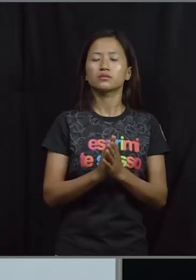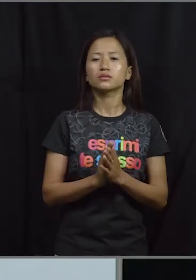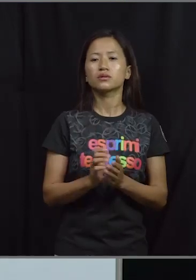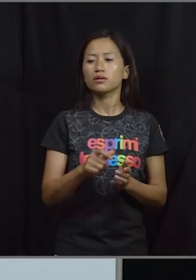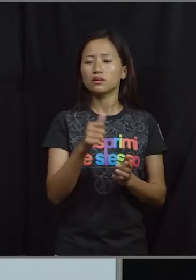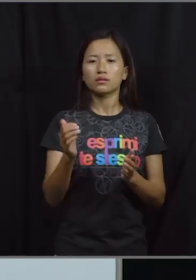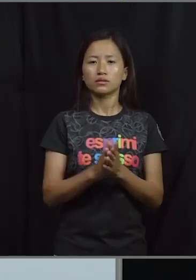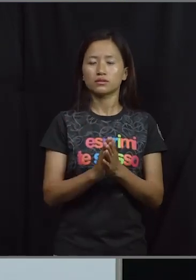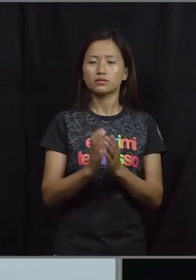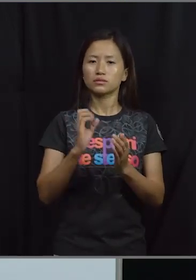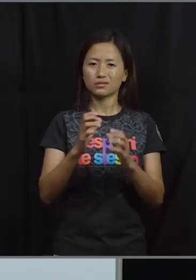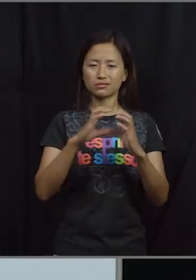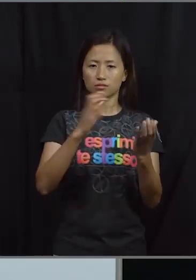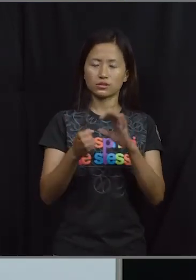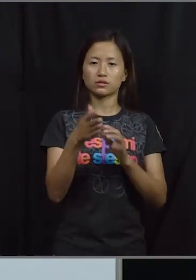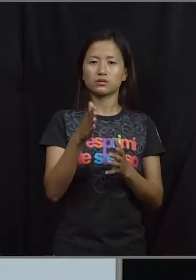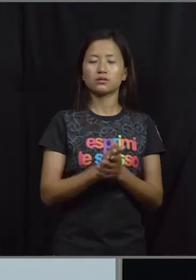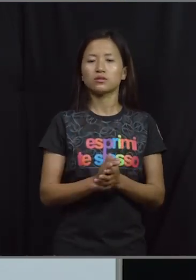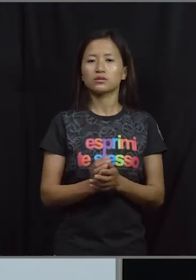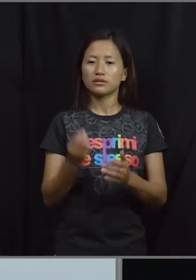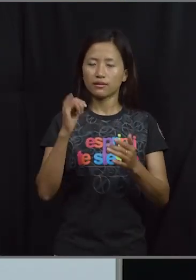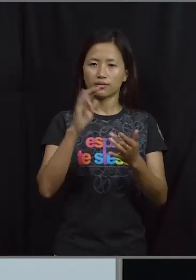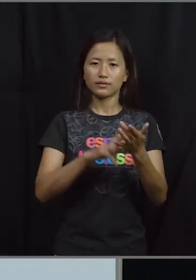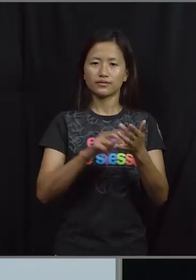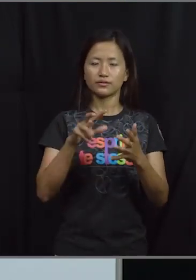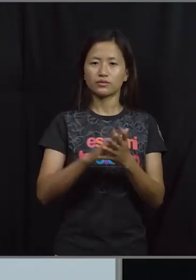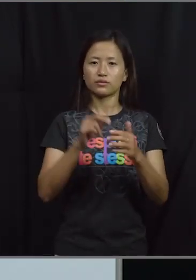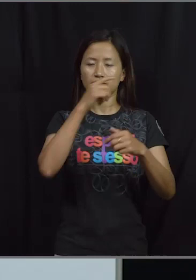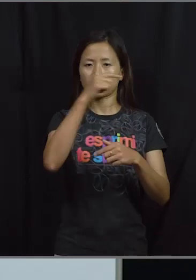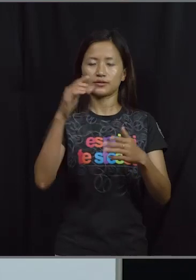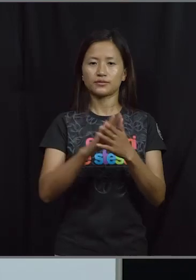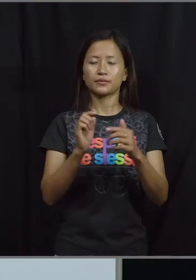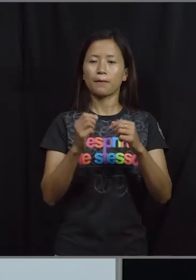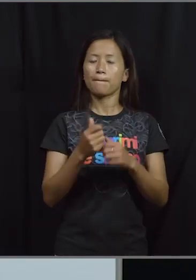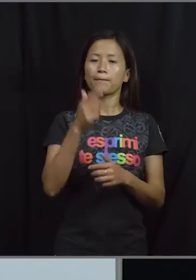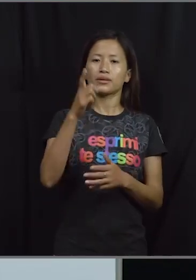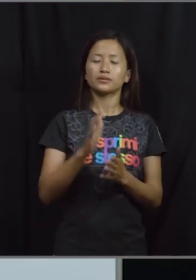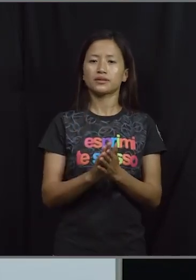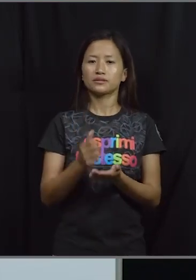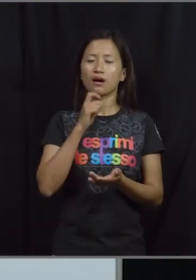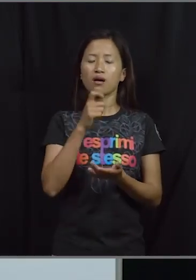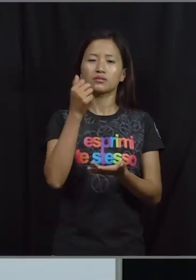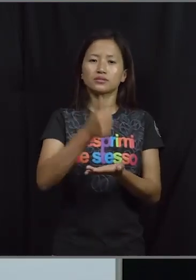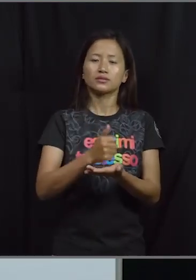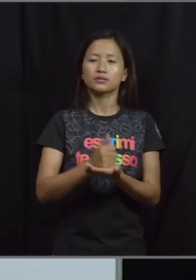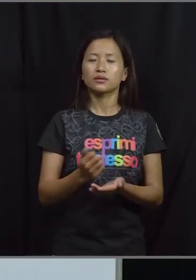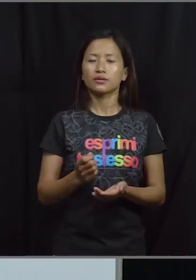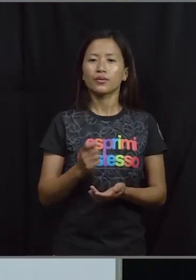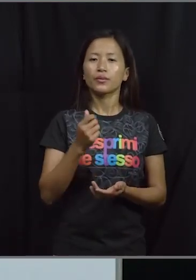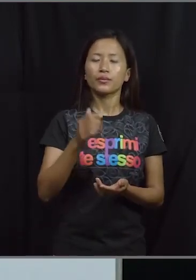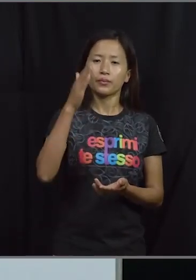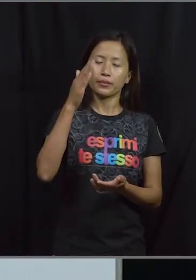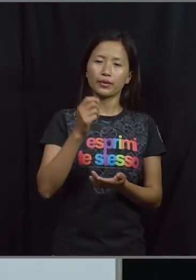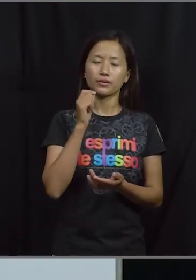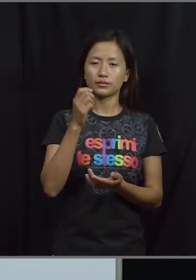other things being constant, there is an inverse or negative relationship between price and demand. When price rises, there will